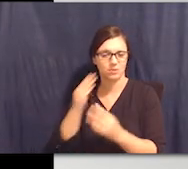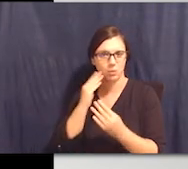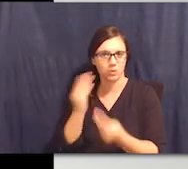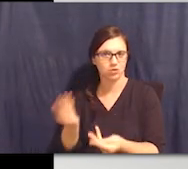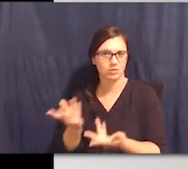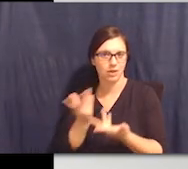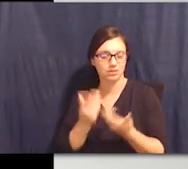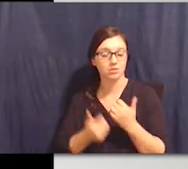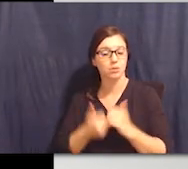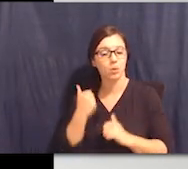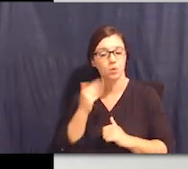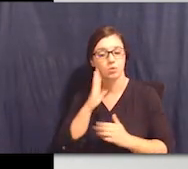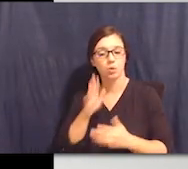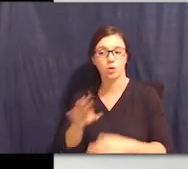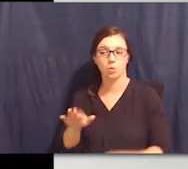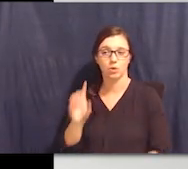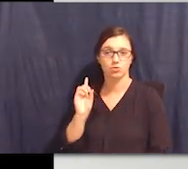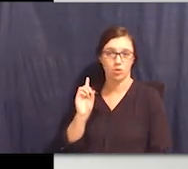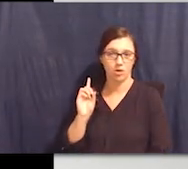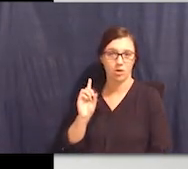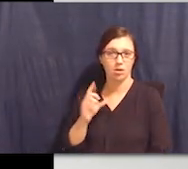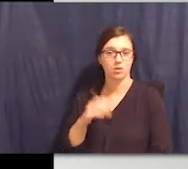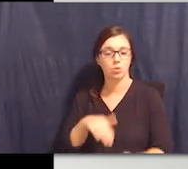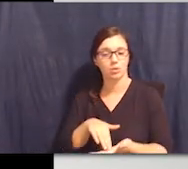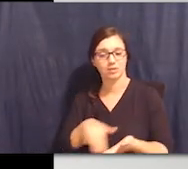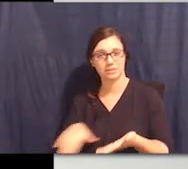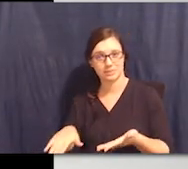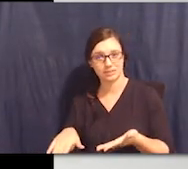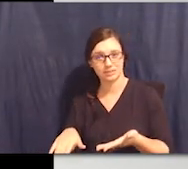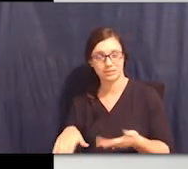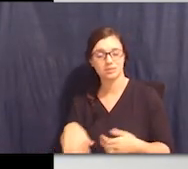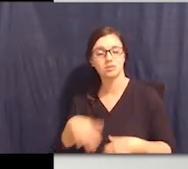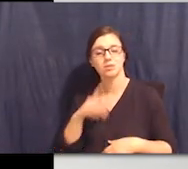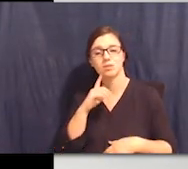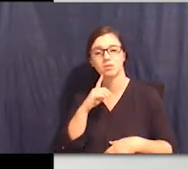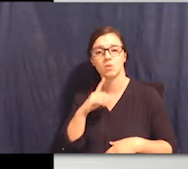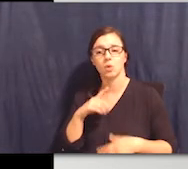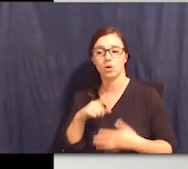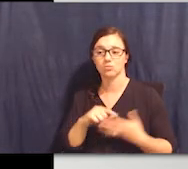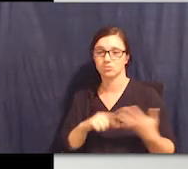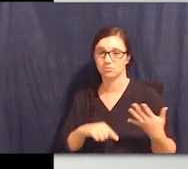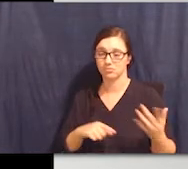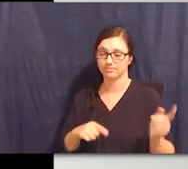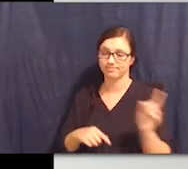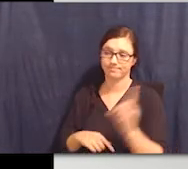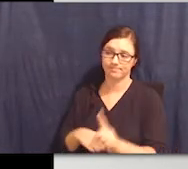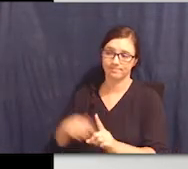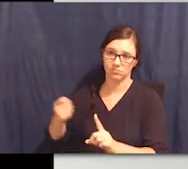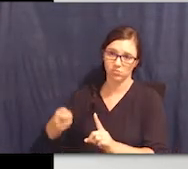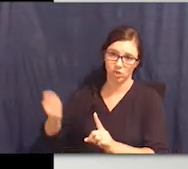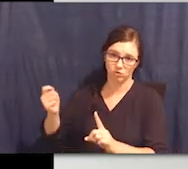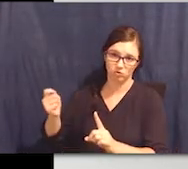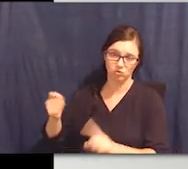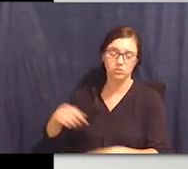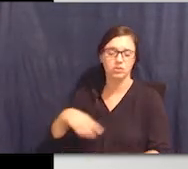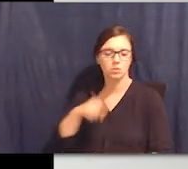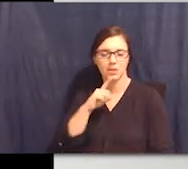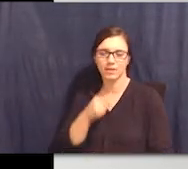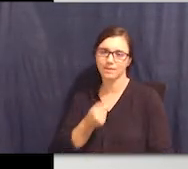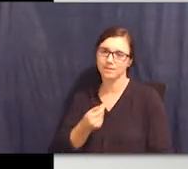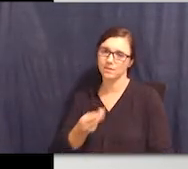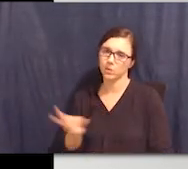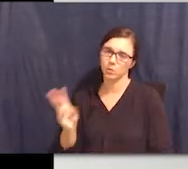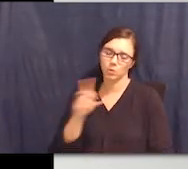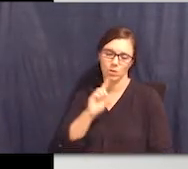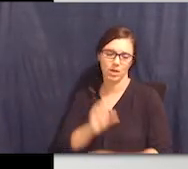us. Most of them either get withdrawn or dismissed, and for those of them that get heard by an administrative law judge, very few